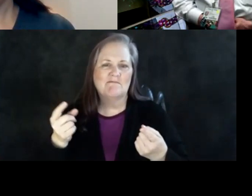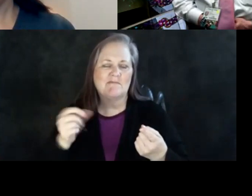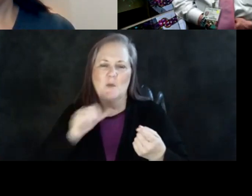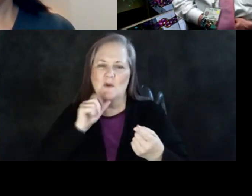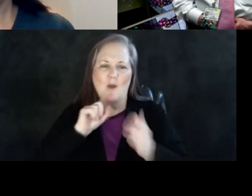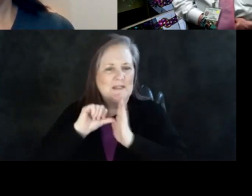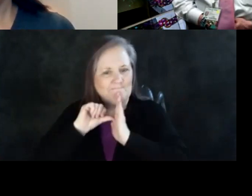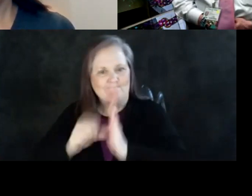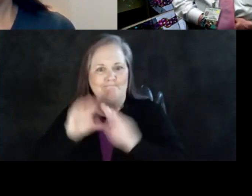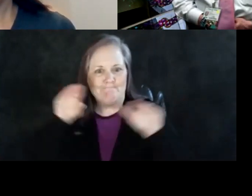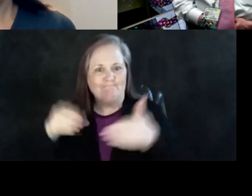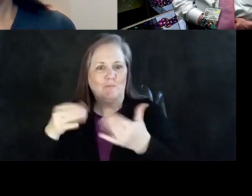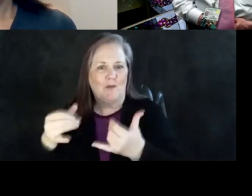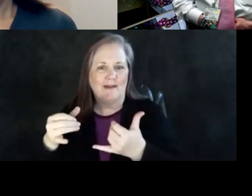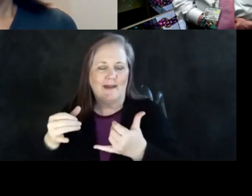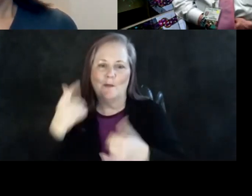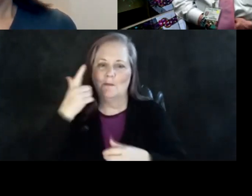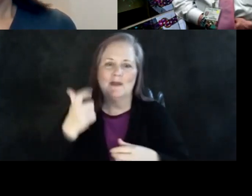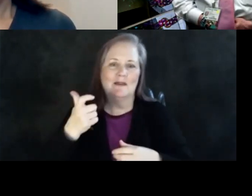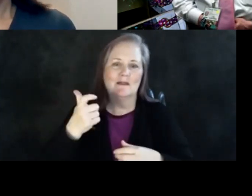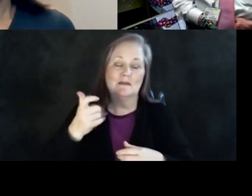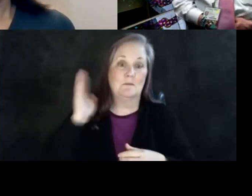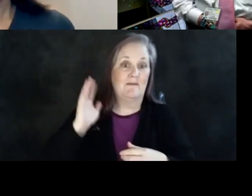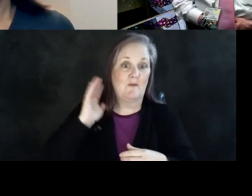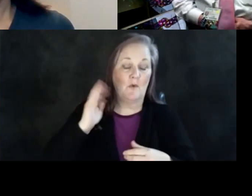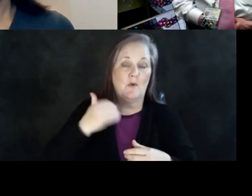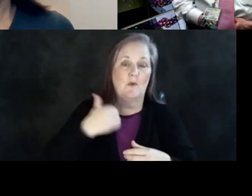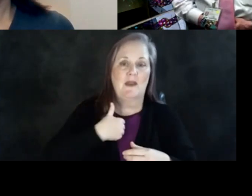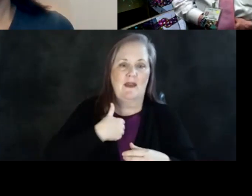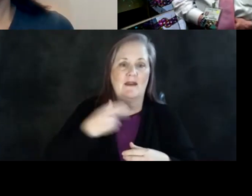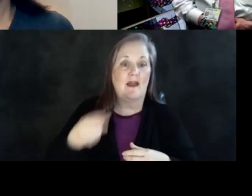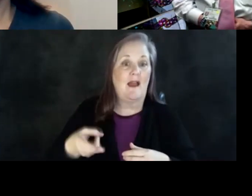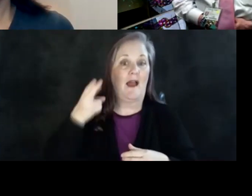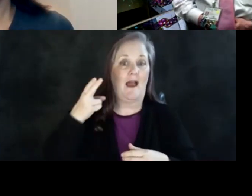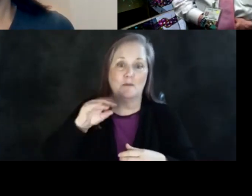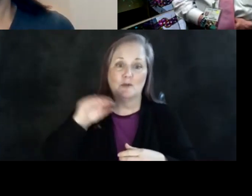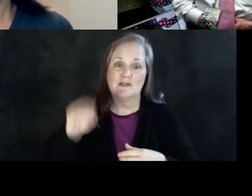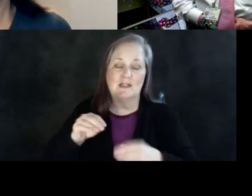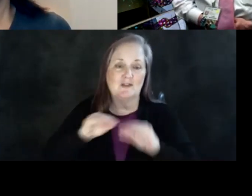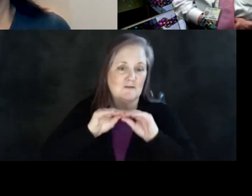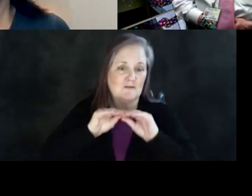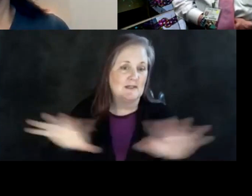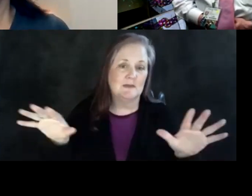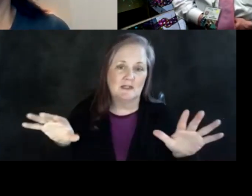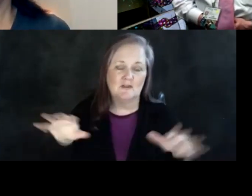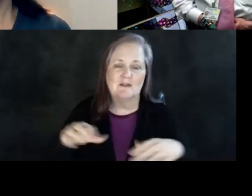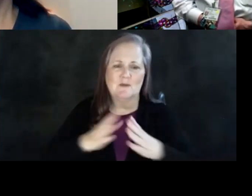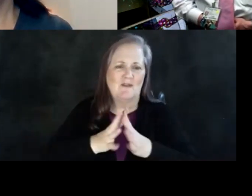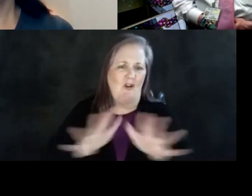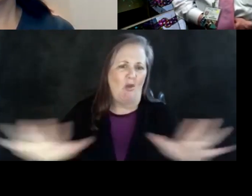right now, especially when we had really high rates of transmission and